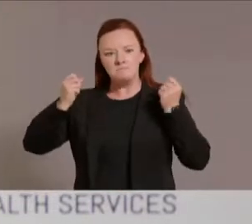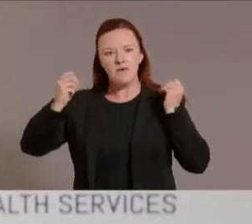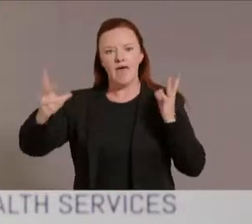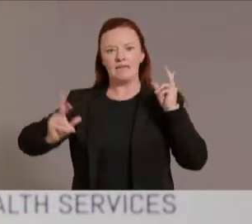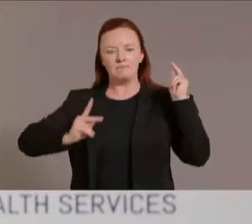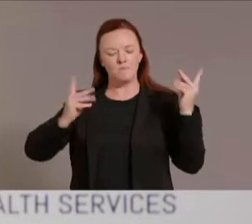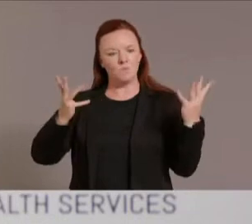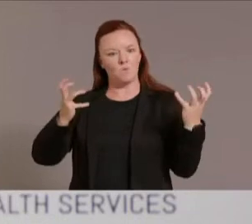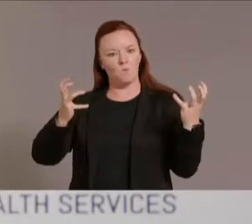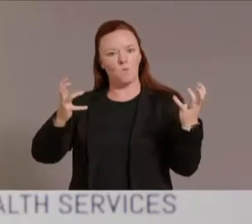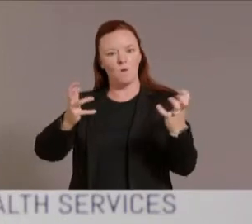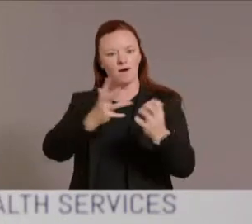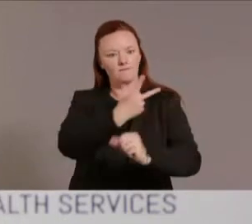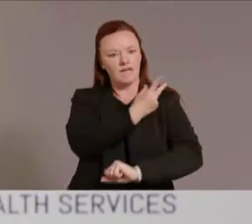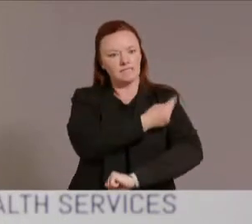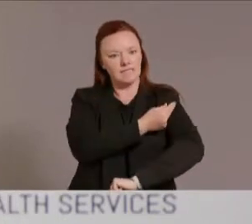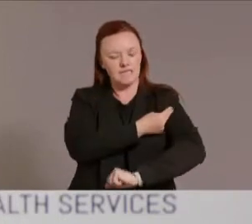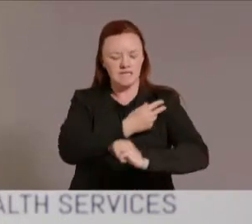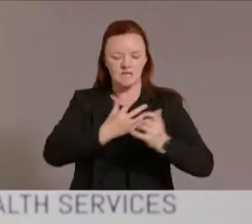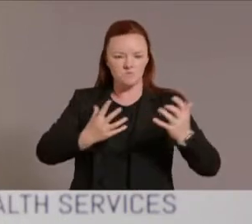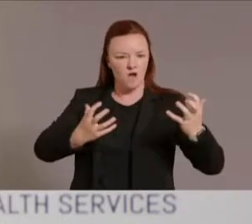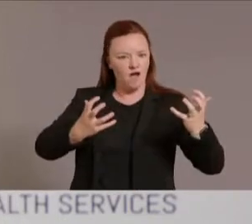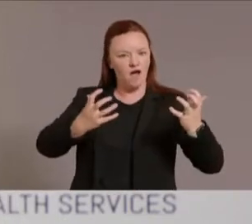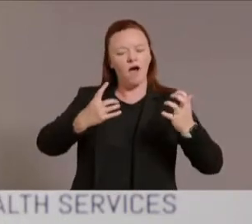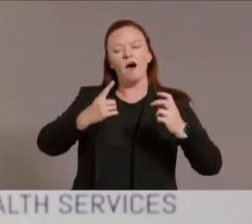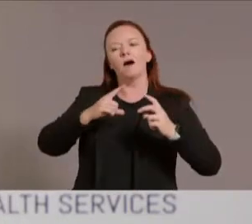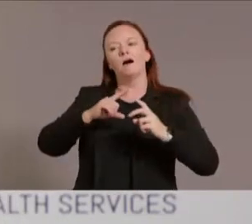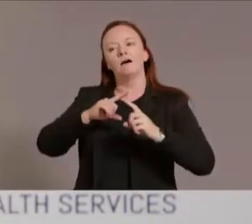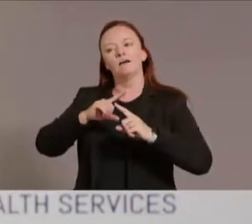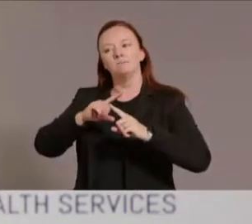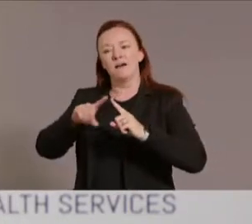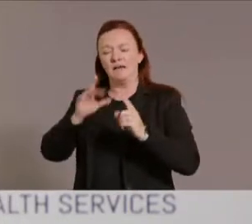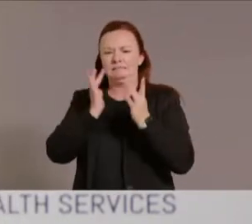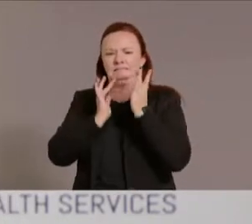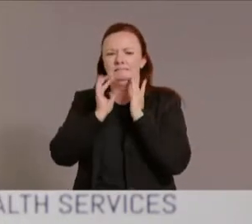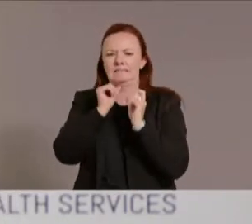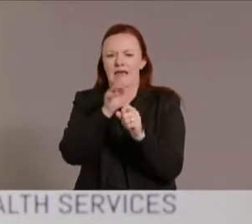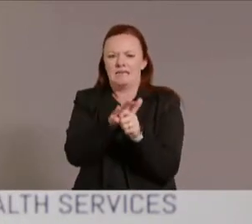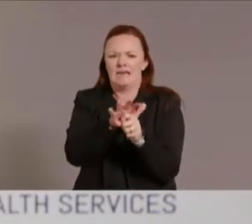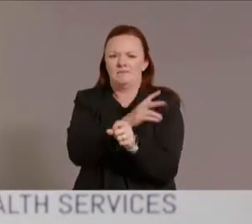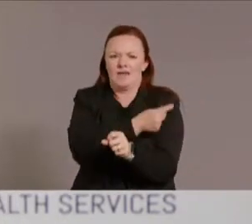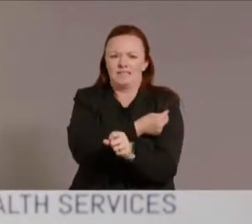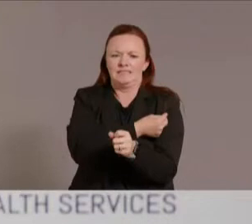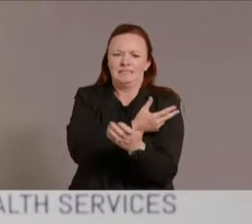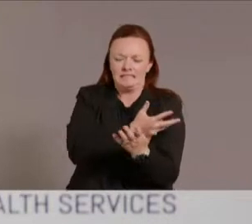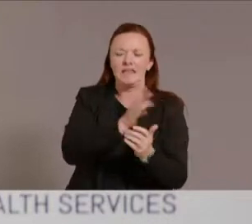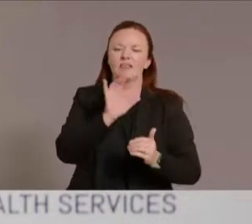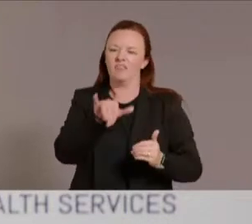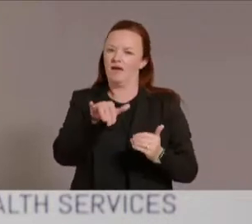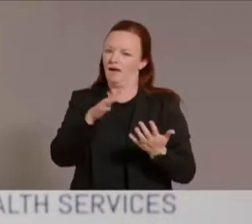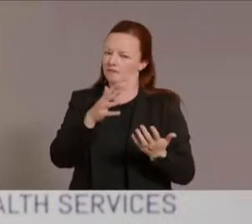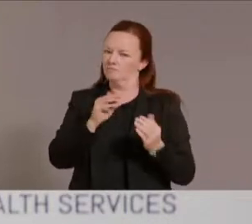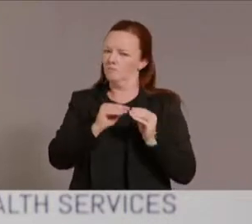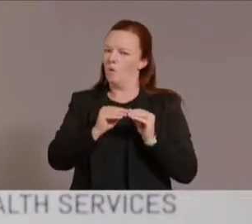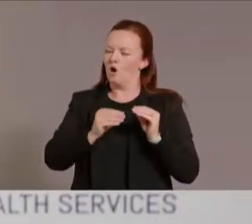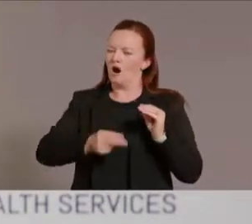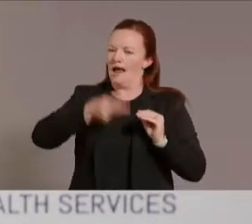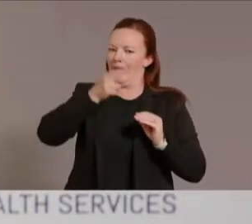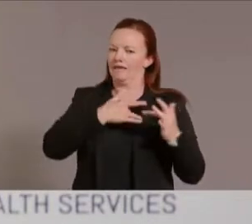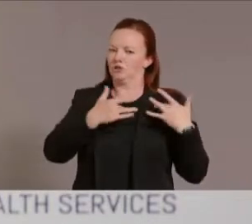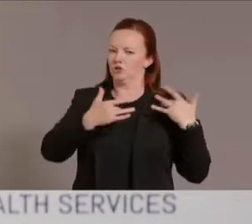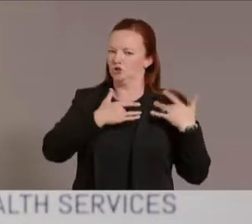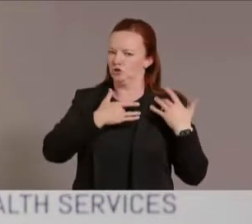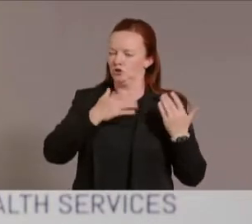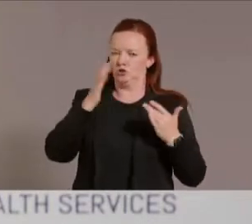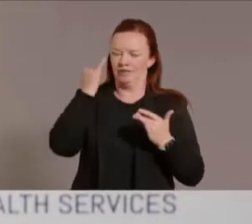demand and, very, very little vaccine. However, once you draw it up, the Pfizer